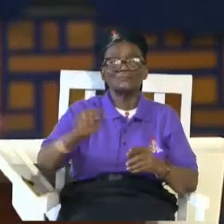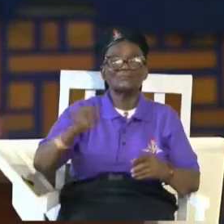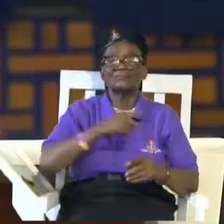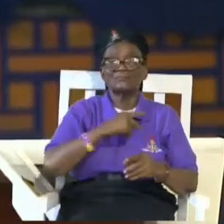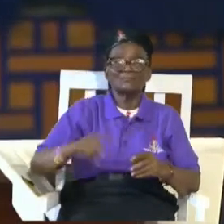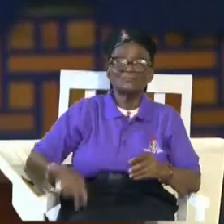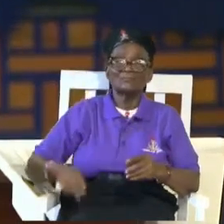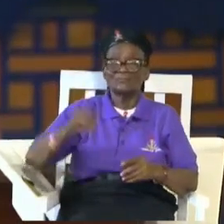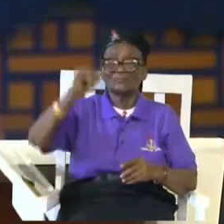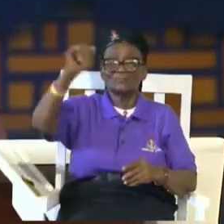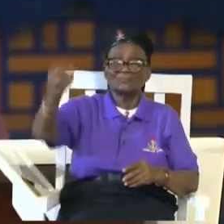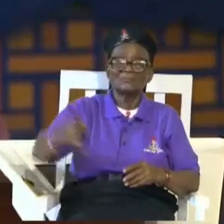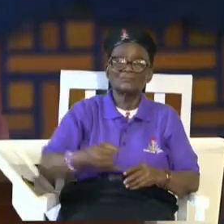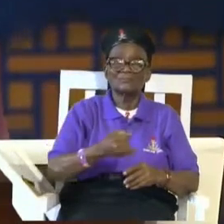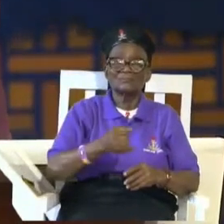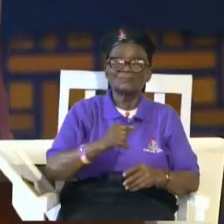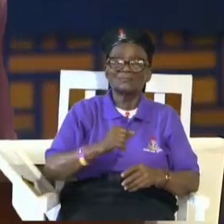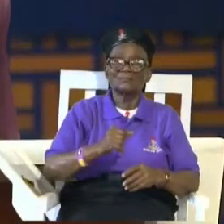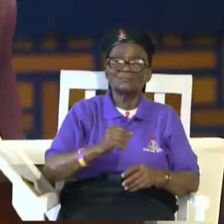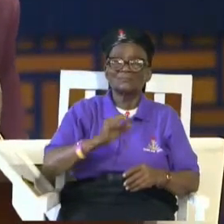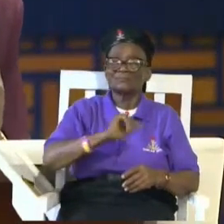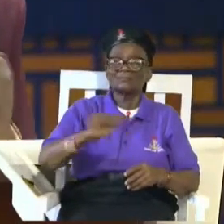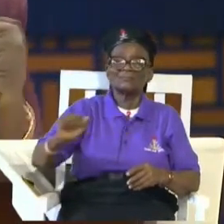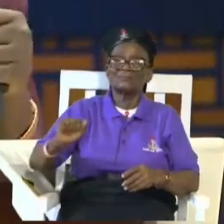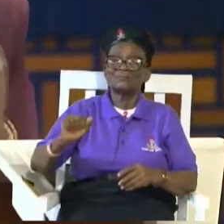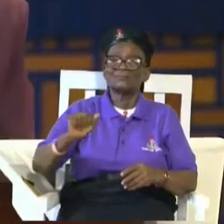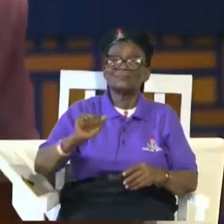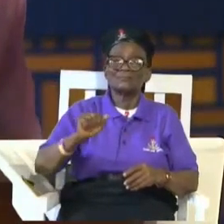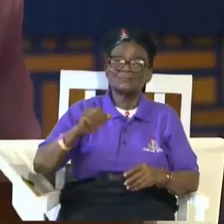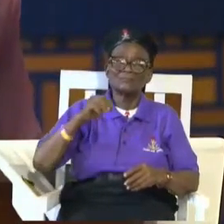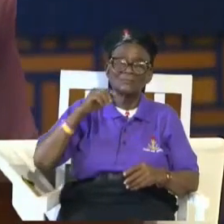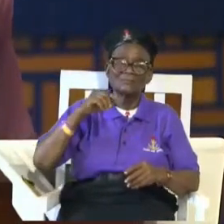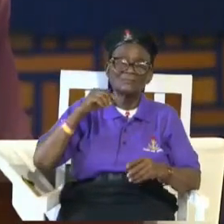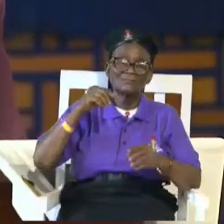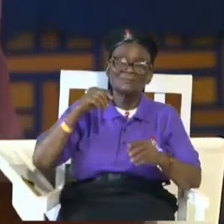king invited a false prophet